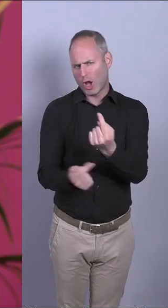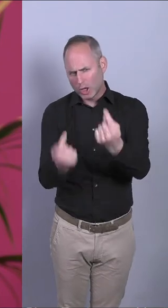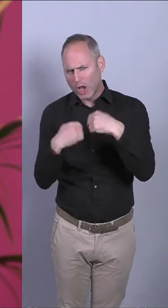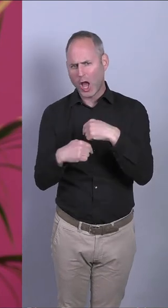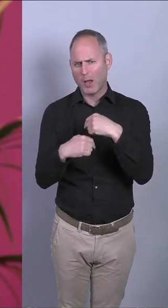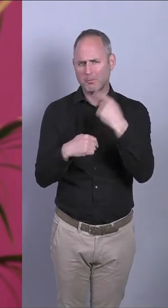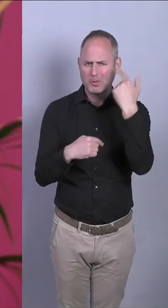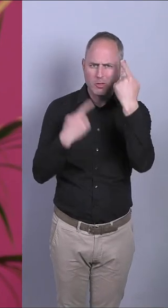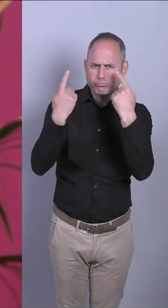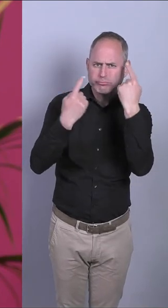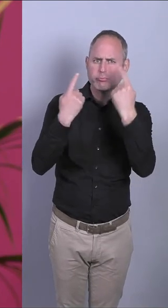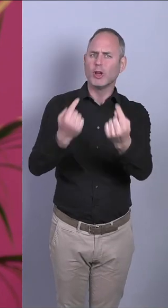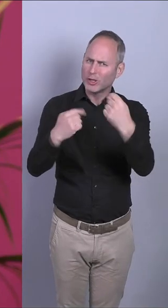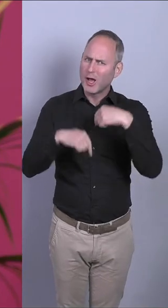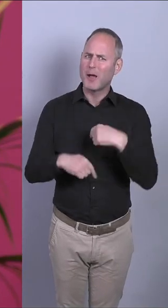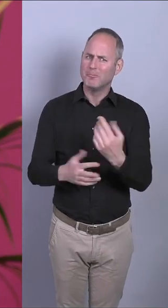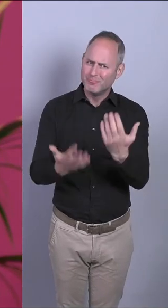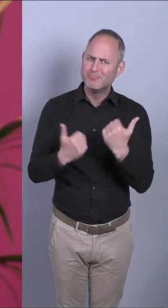reasons?